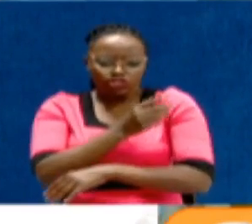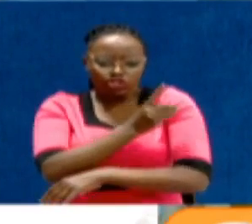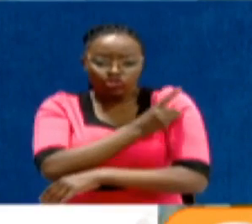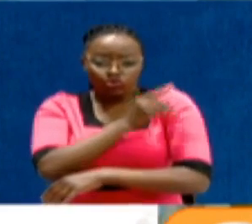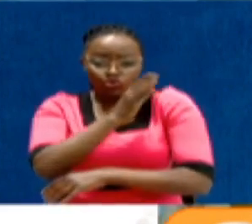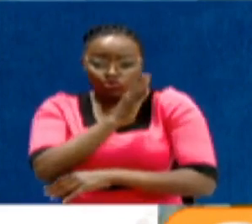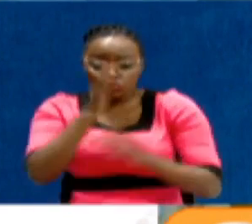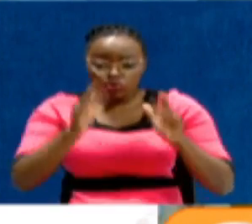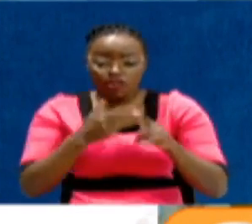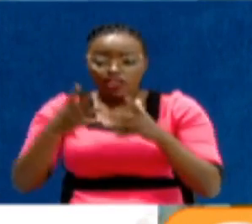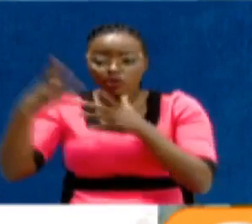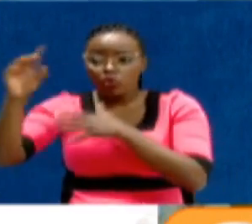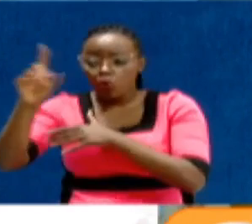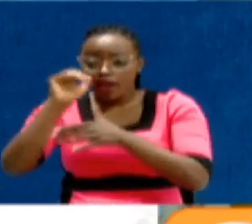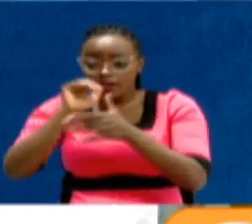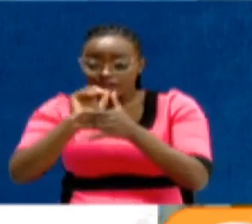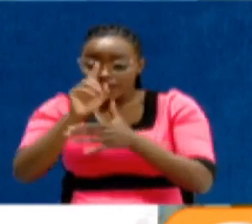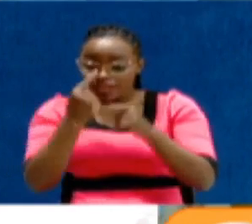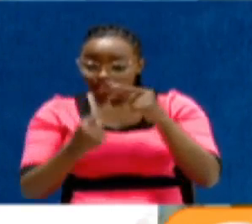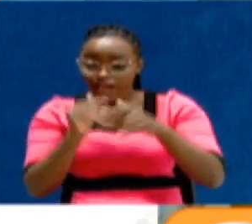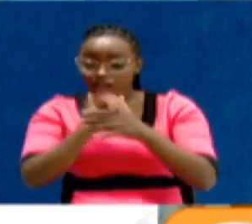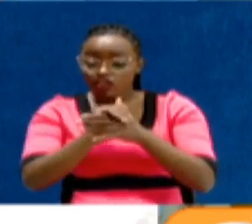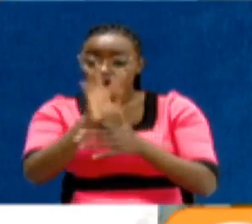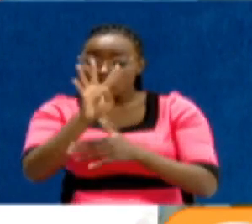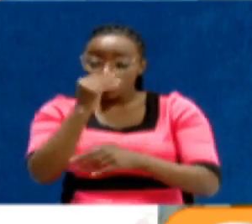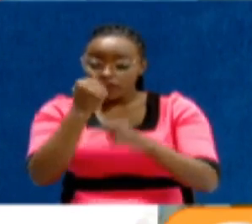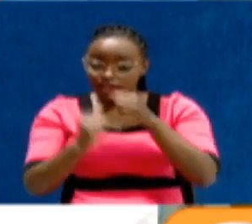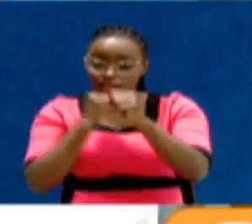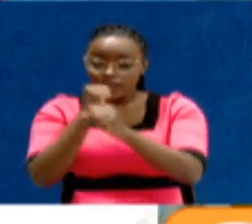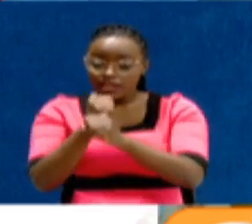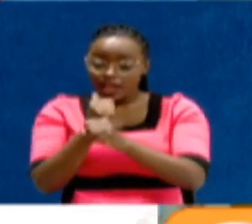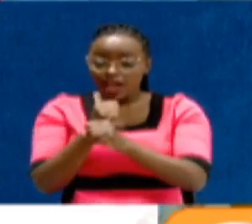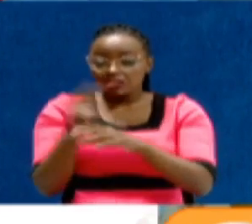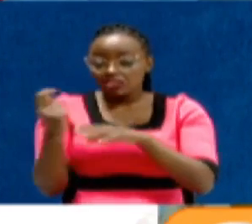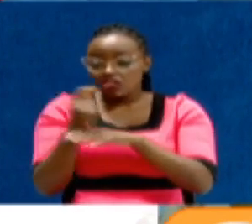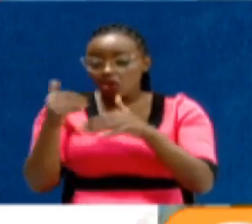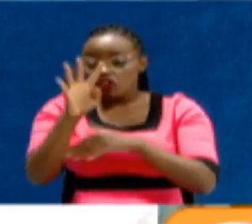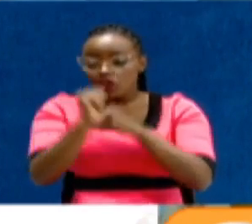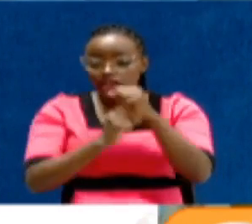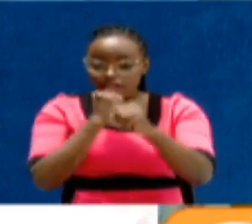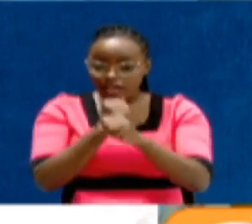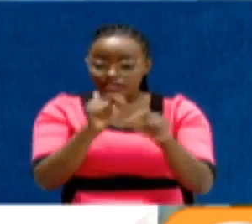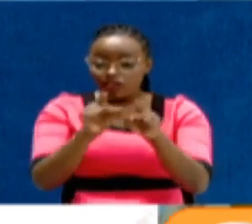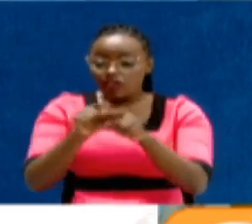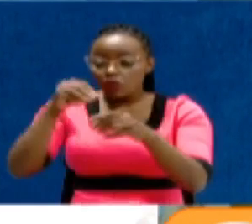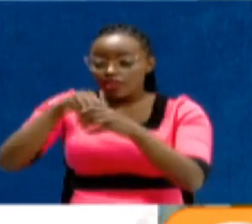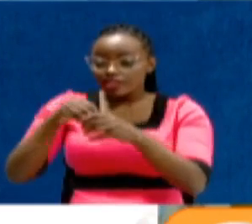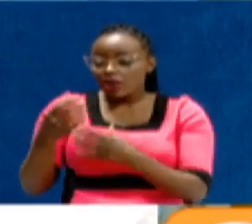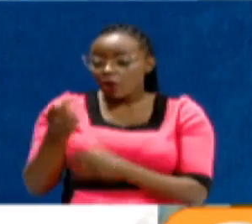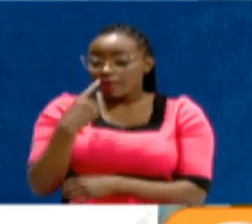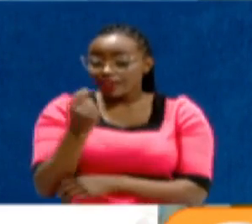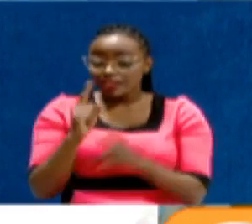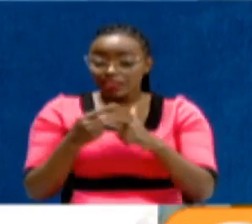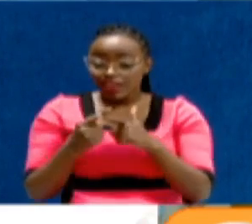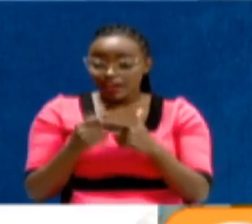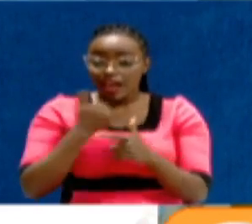1 year internship. Then you either go for a 4 year training in anesthesiology or 4 year training in an internal medicine. Then